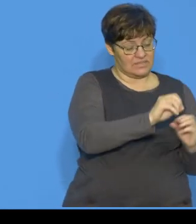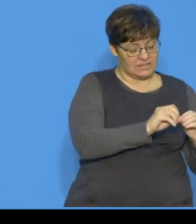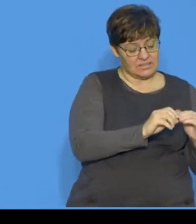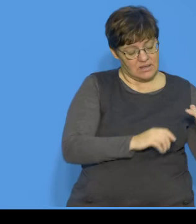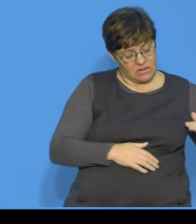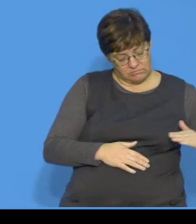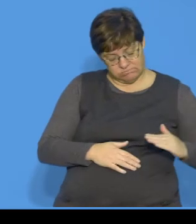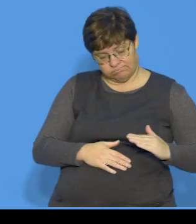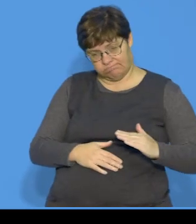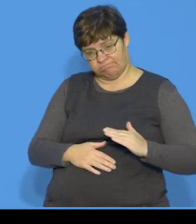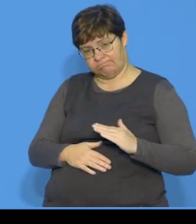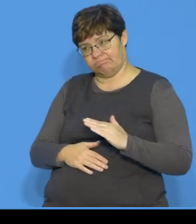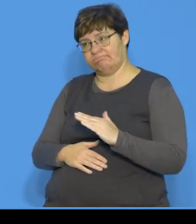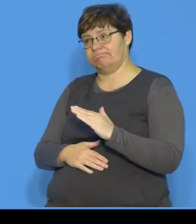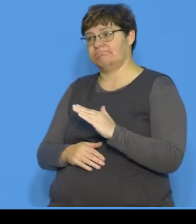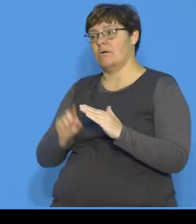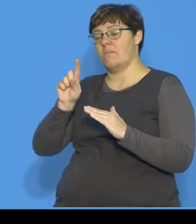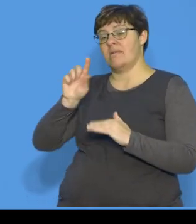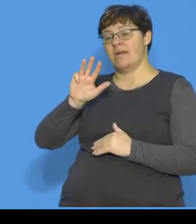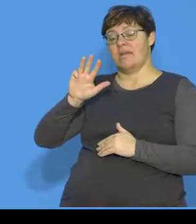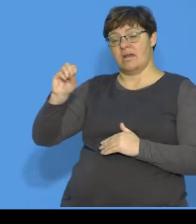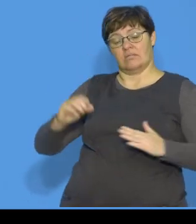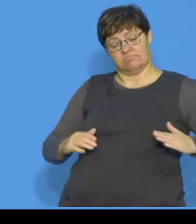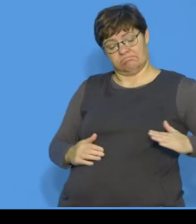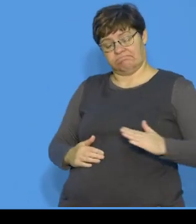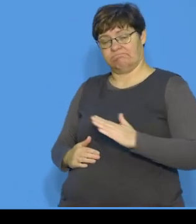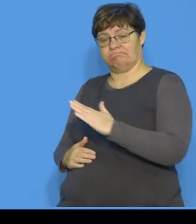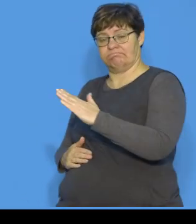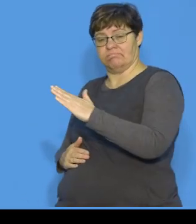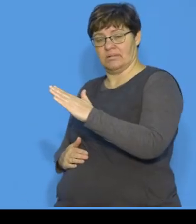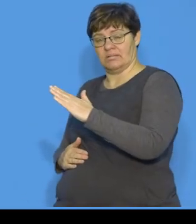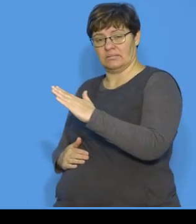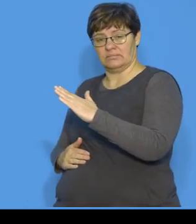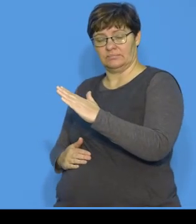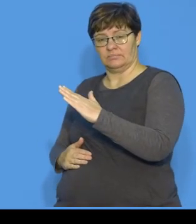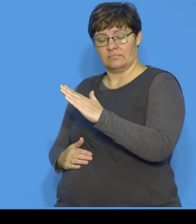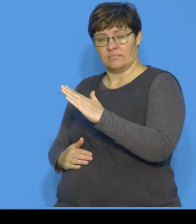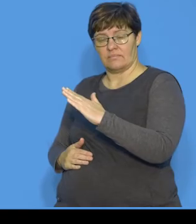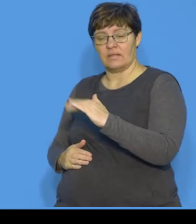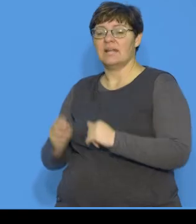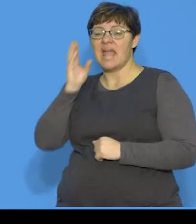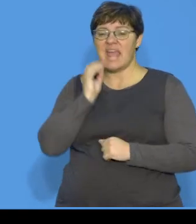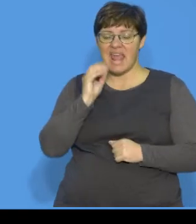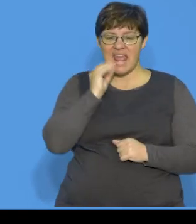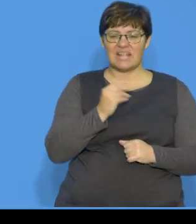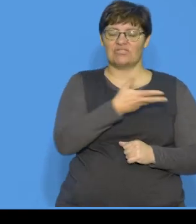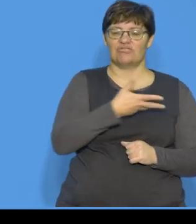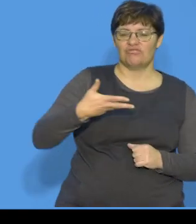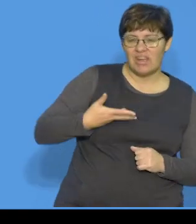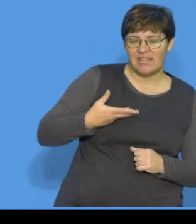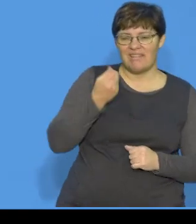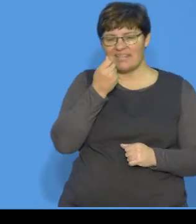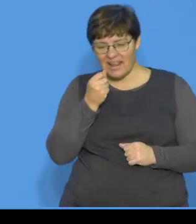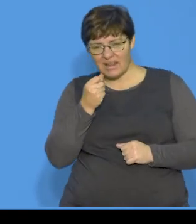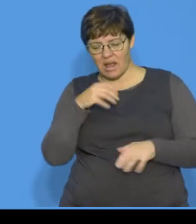going up to 1990, exactly as the age gender